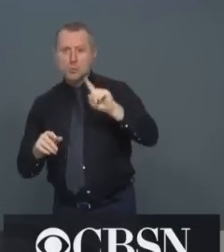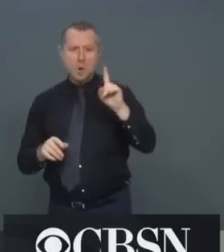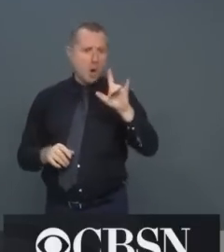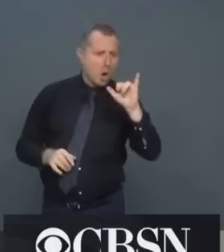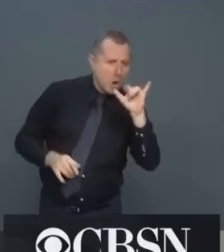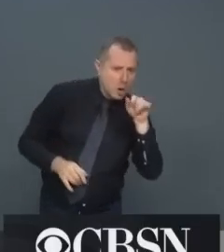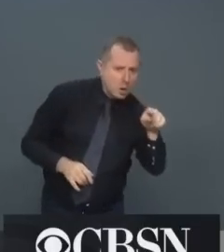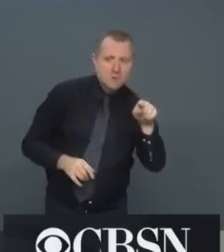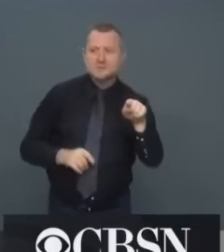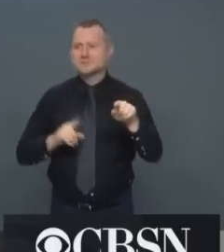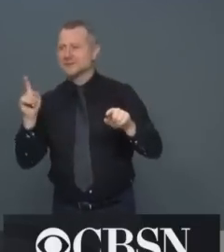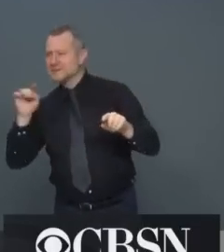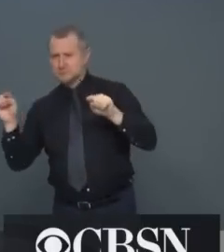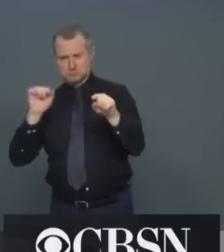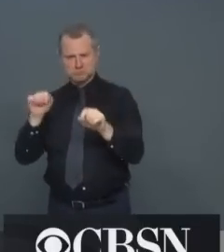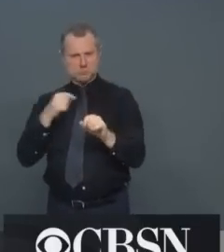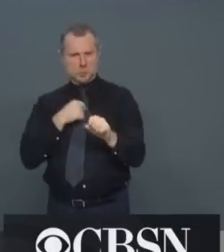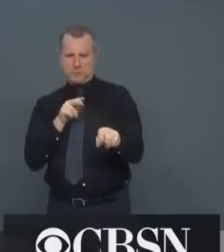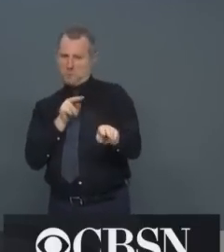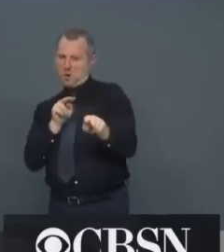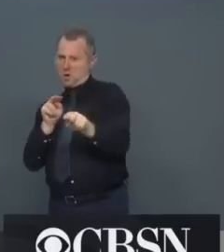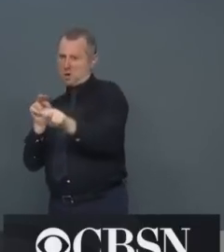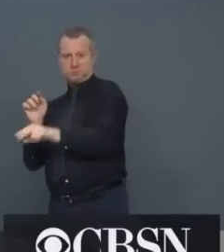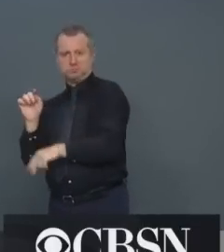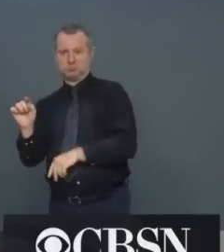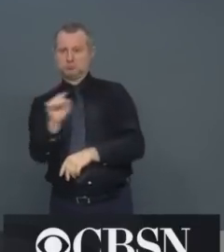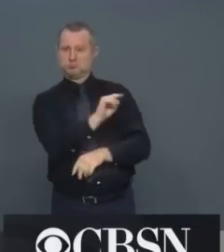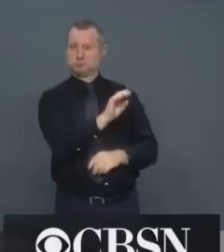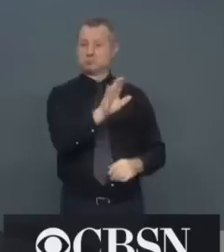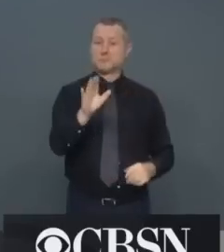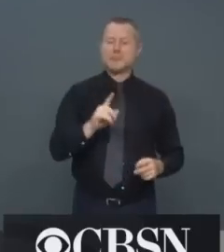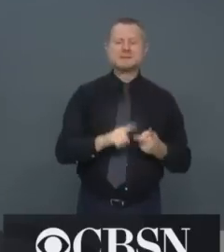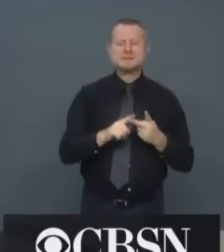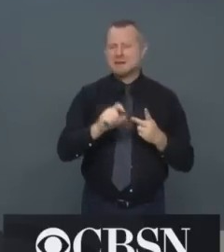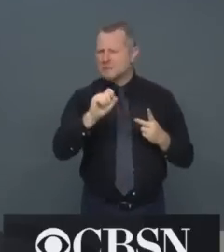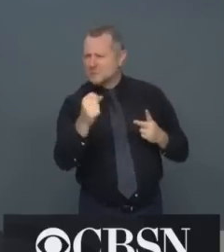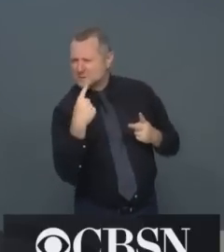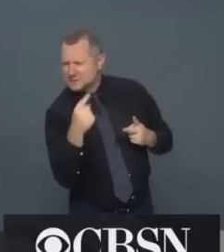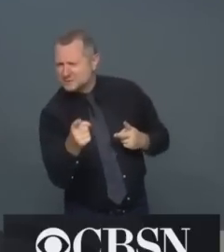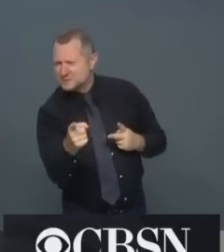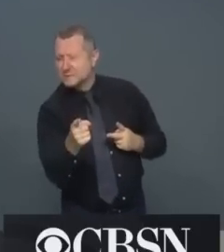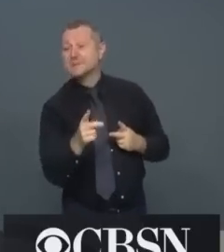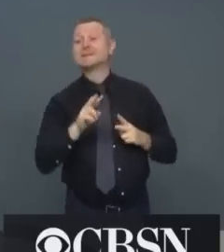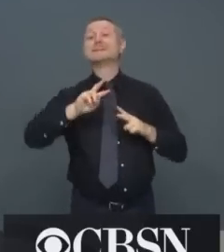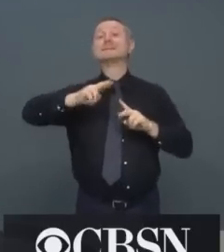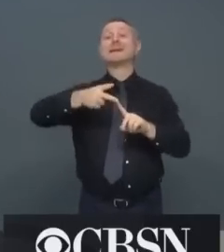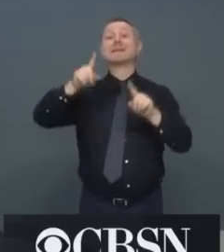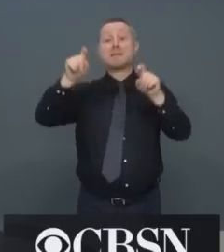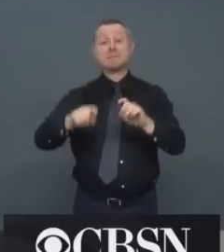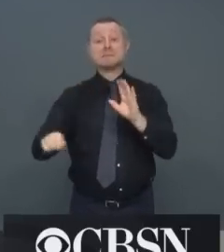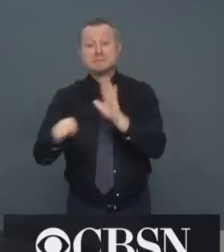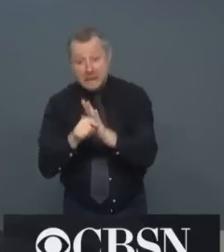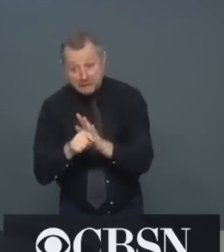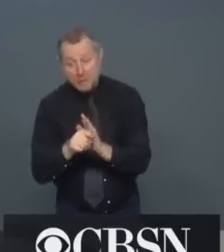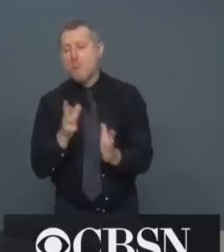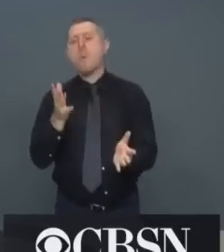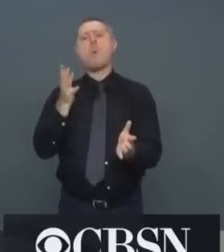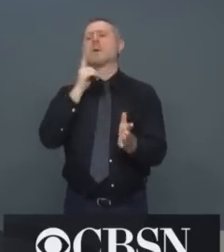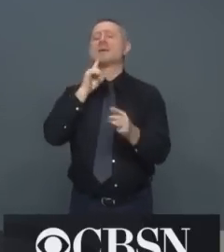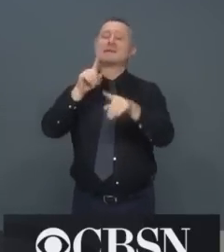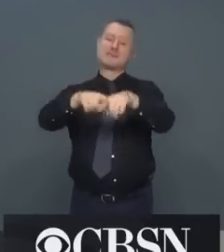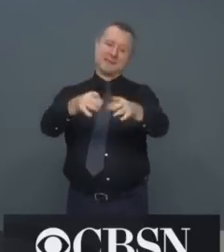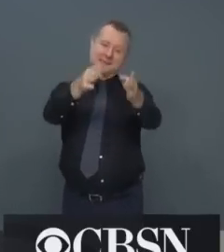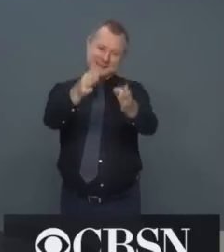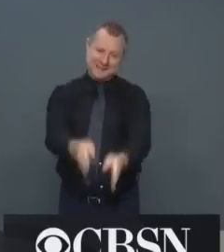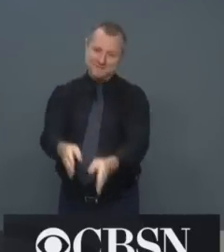elsewhere. And we are watching that. Regarding the second question about a negative test, we look at these cases on an individual basis. This is